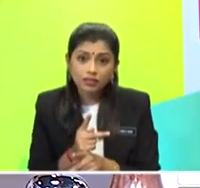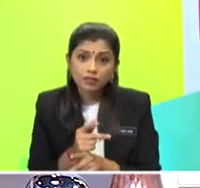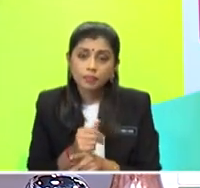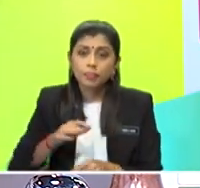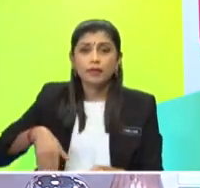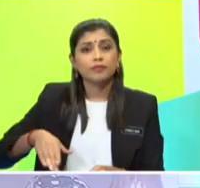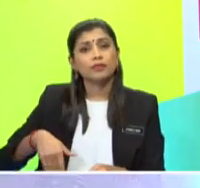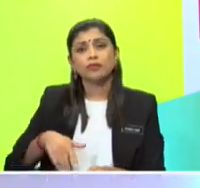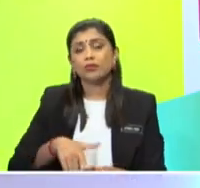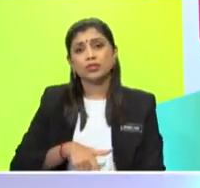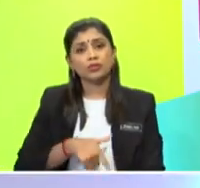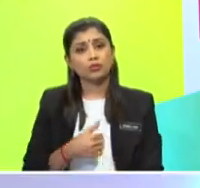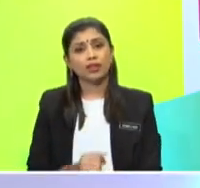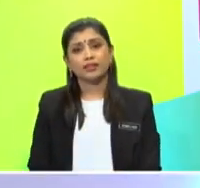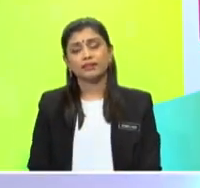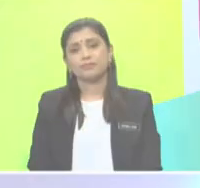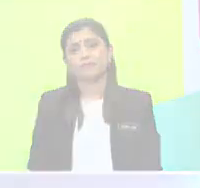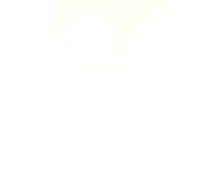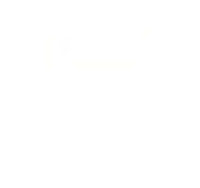too late.